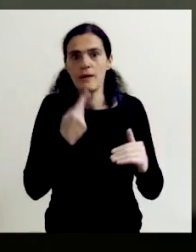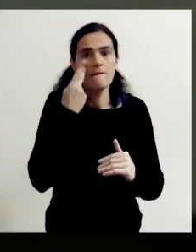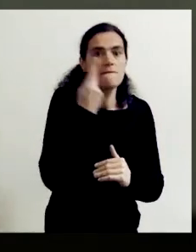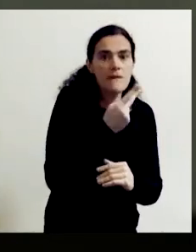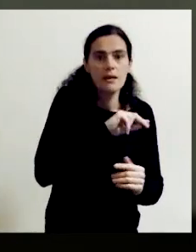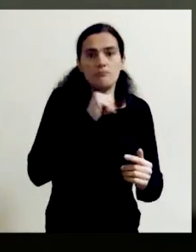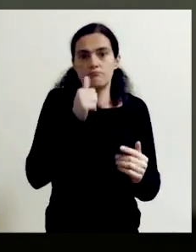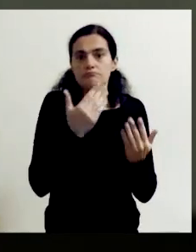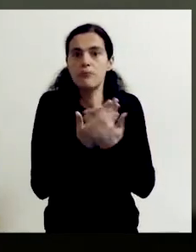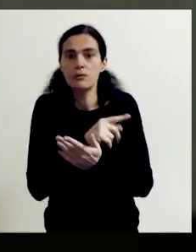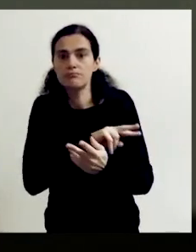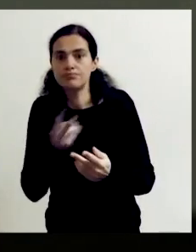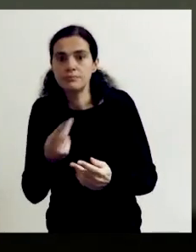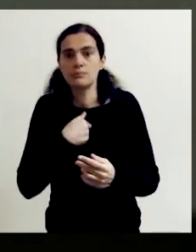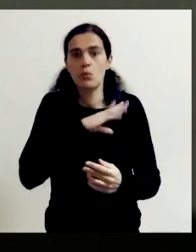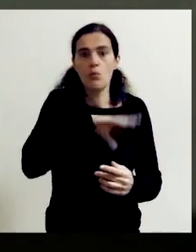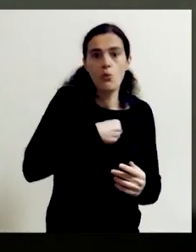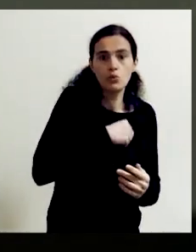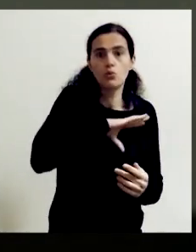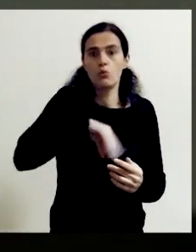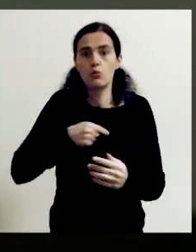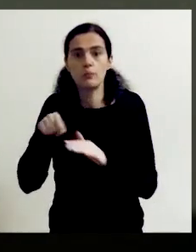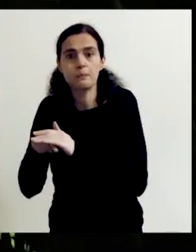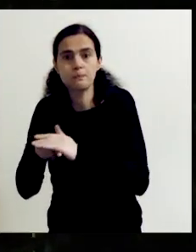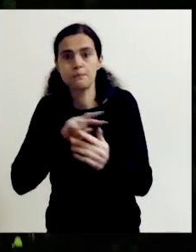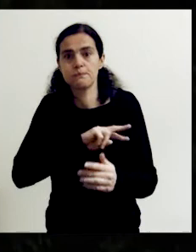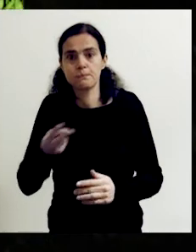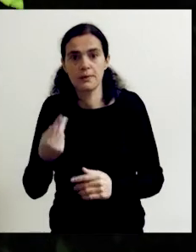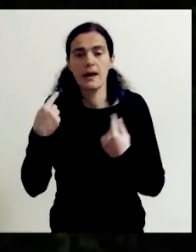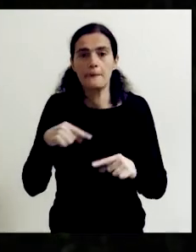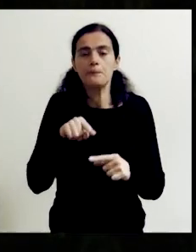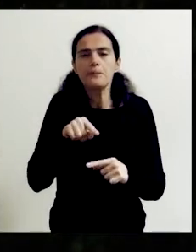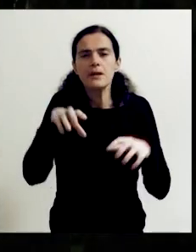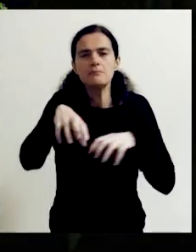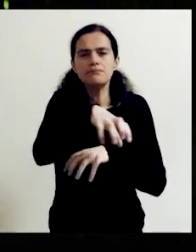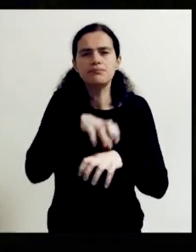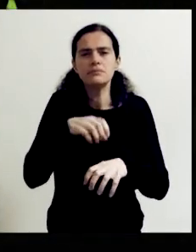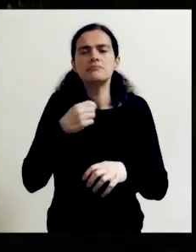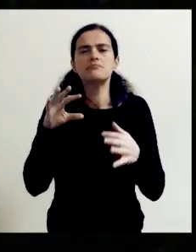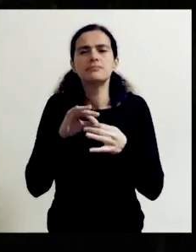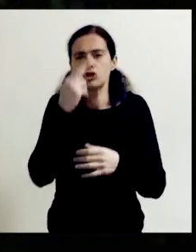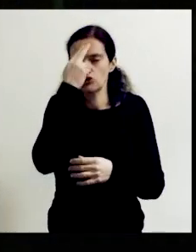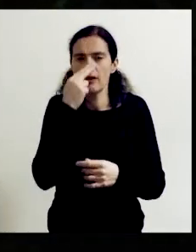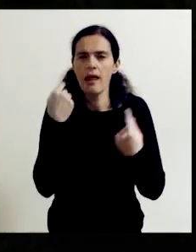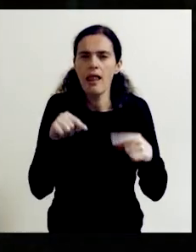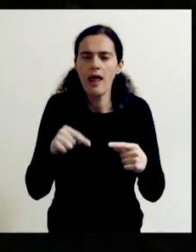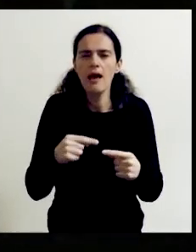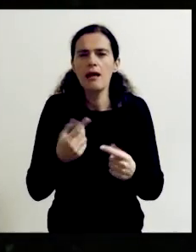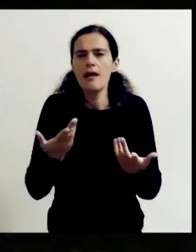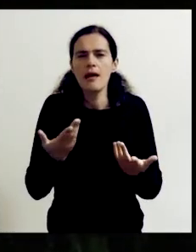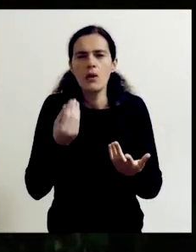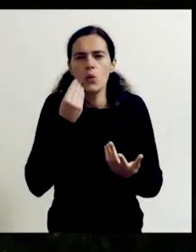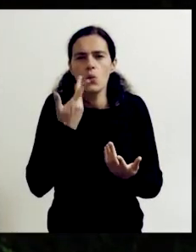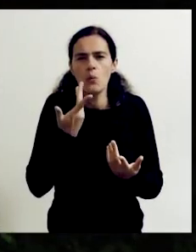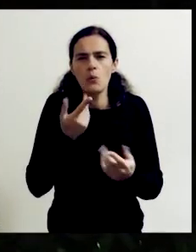other, from life to death, from the world to the underworld. So this installation here that refers to